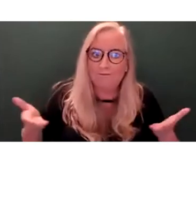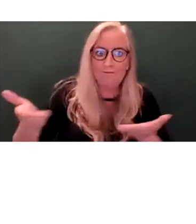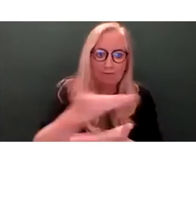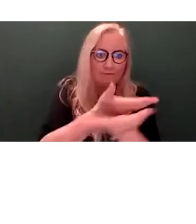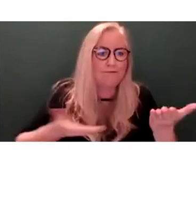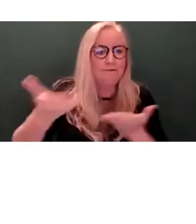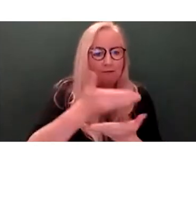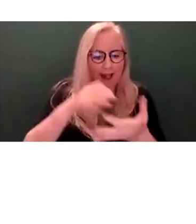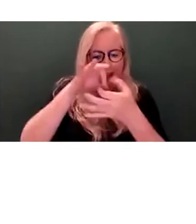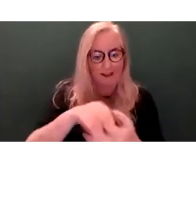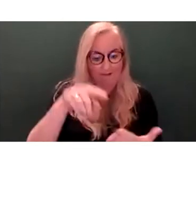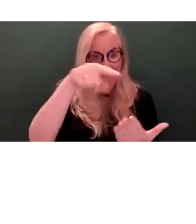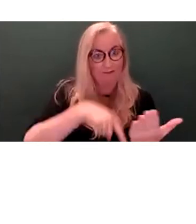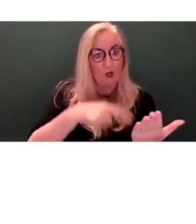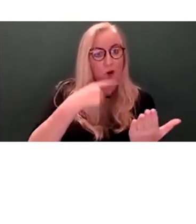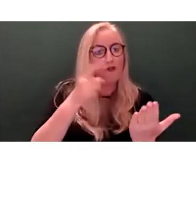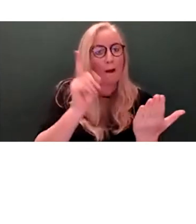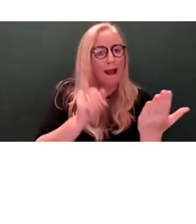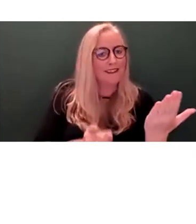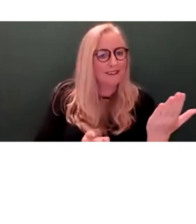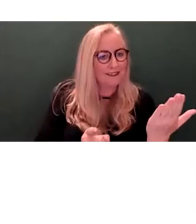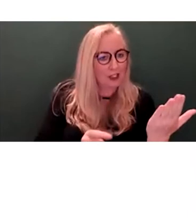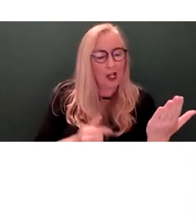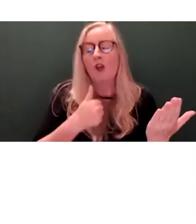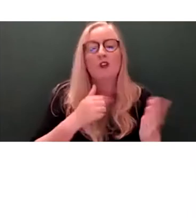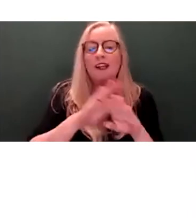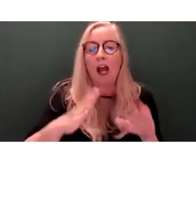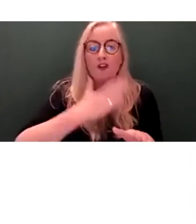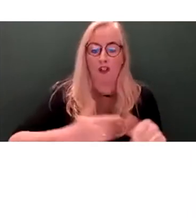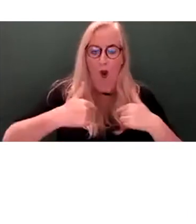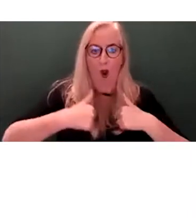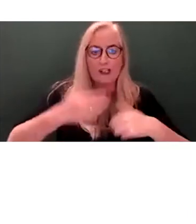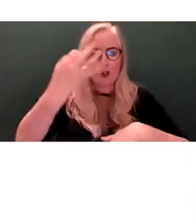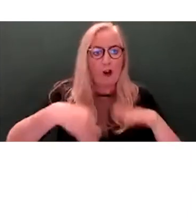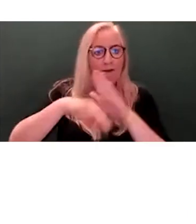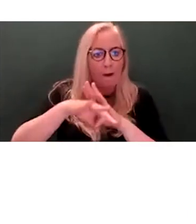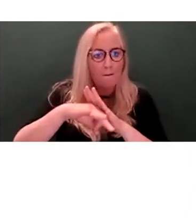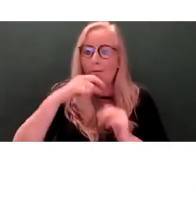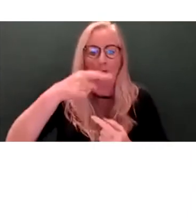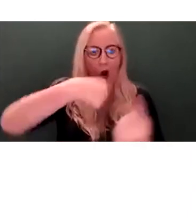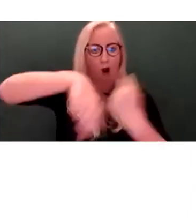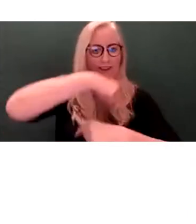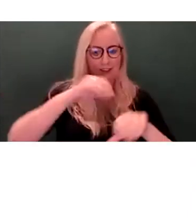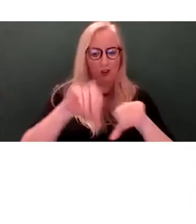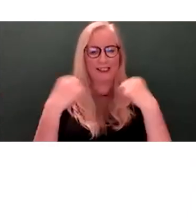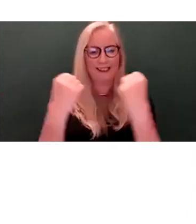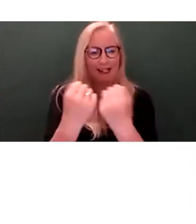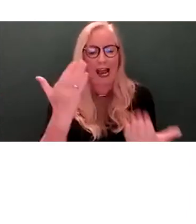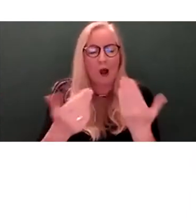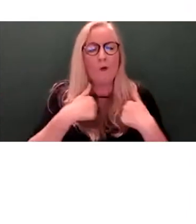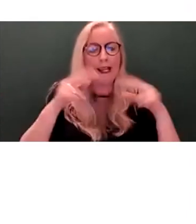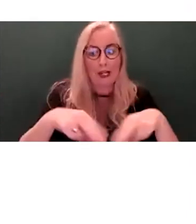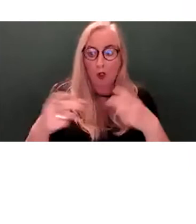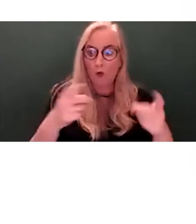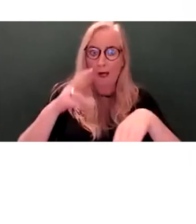their recommendations. We must ask ourselves, not just as a government, but in fact as a society, how we can do better to